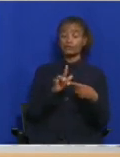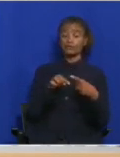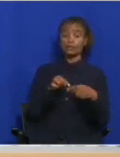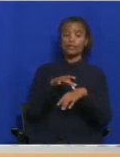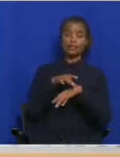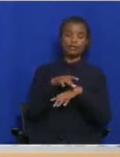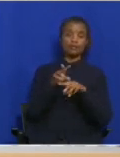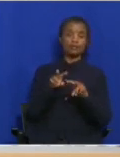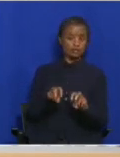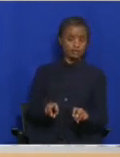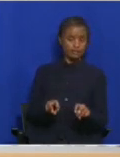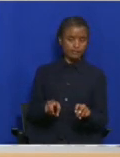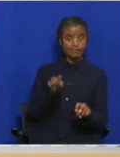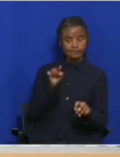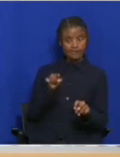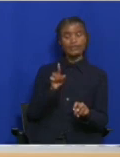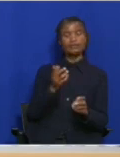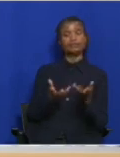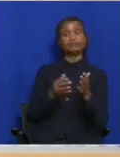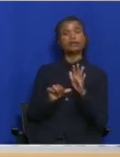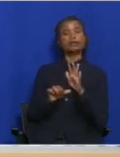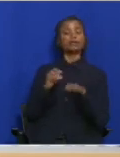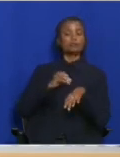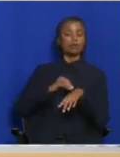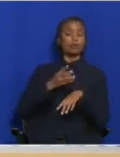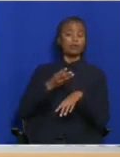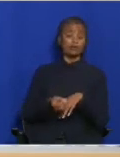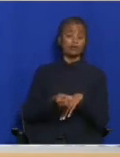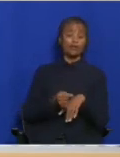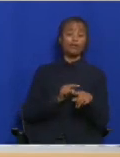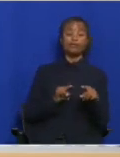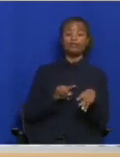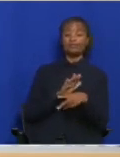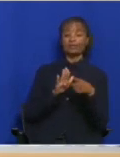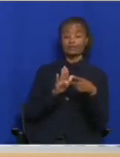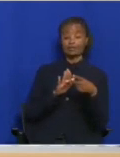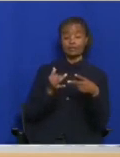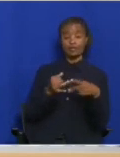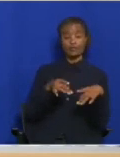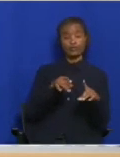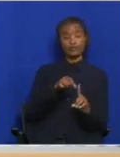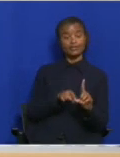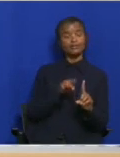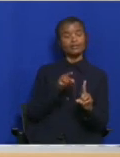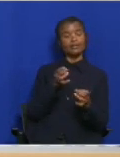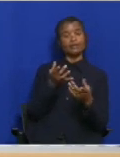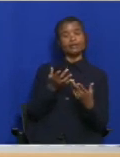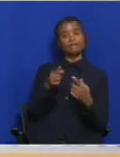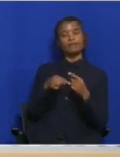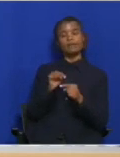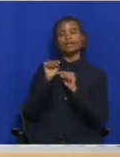a problem. But if it's the second step, which is what Chair is putting to me, unanswered allegations and what flows from unanswered